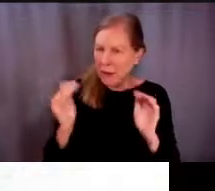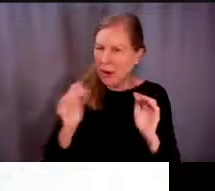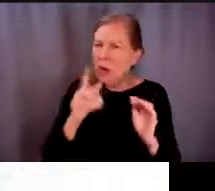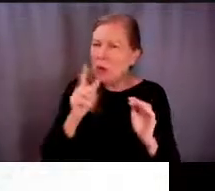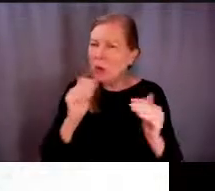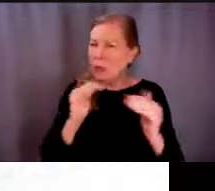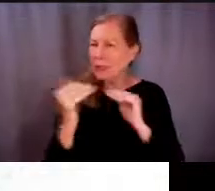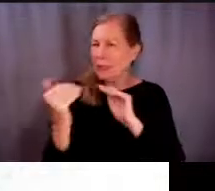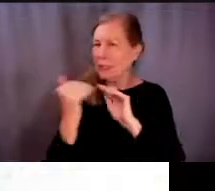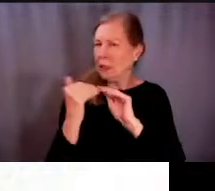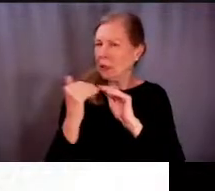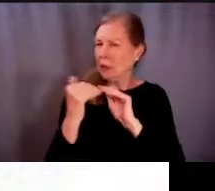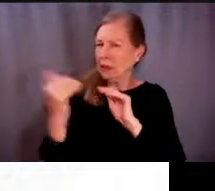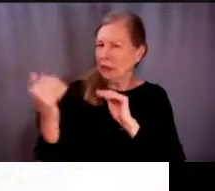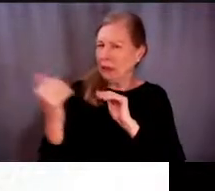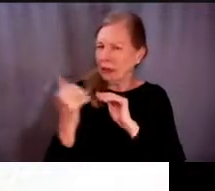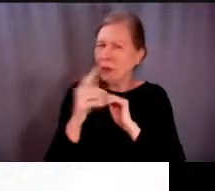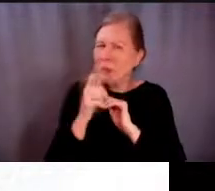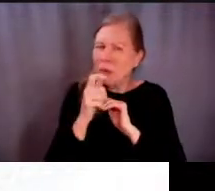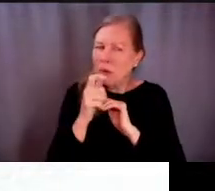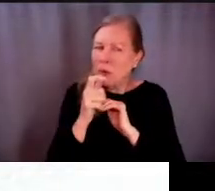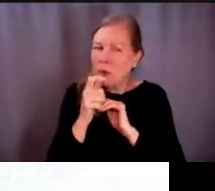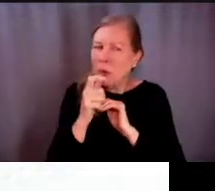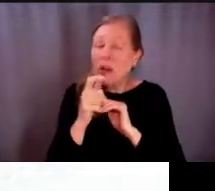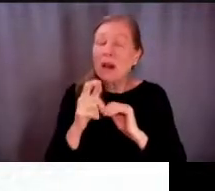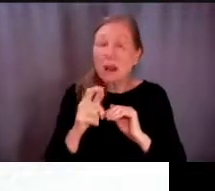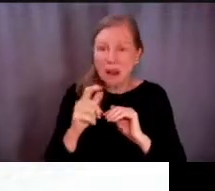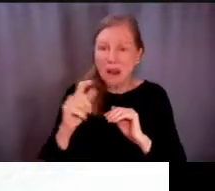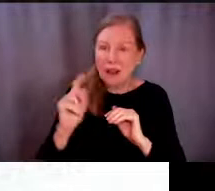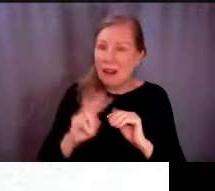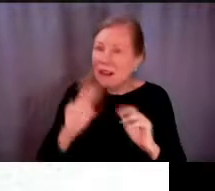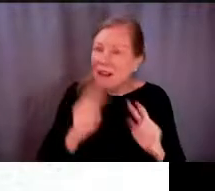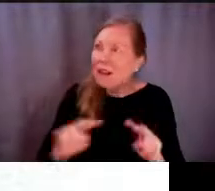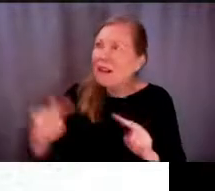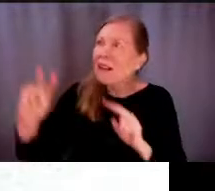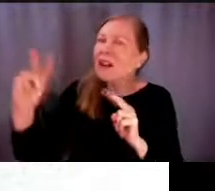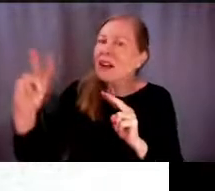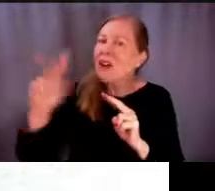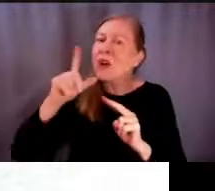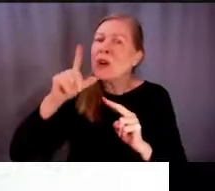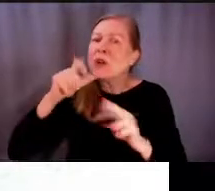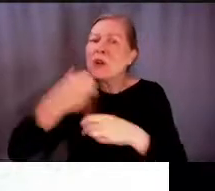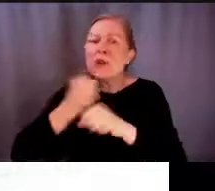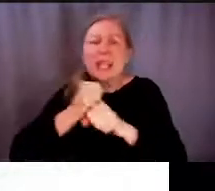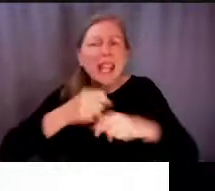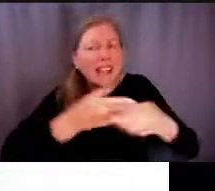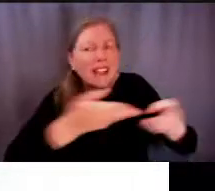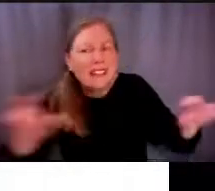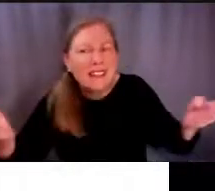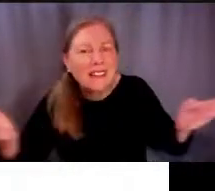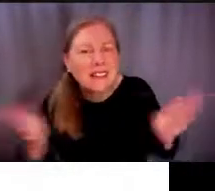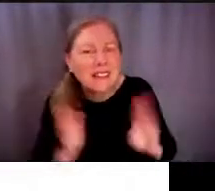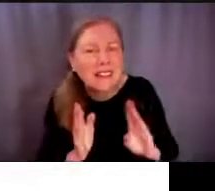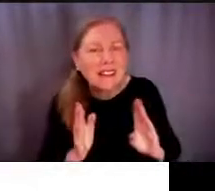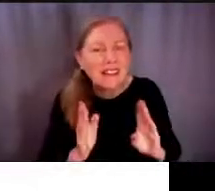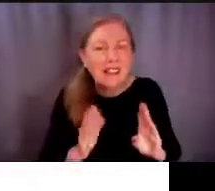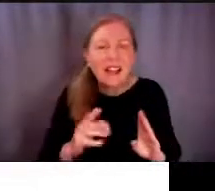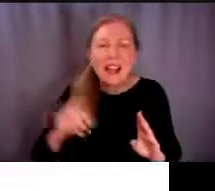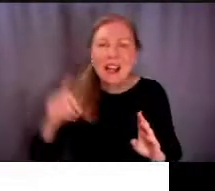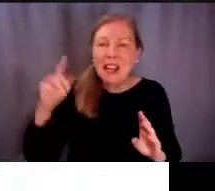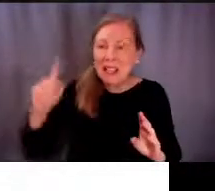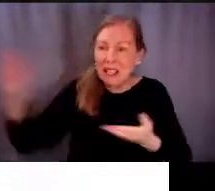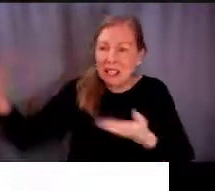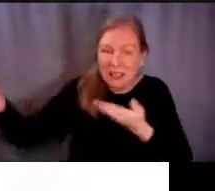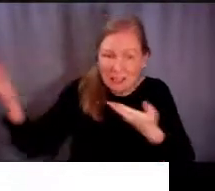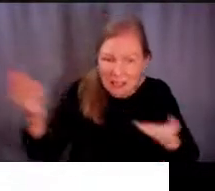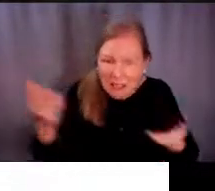One? Lift up your eyes on high and see. Who created these? He who brings out their host and numbers